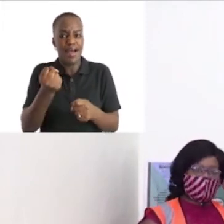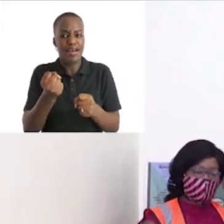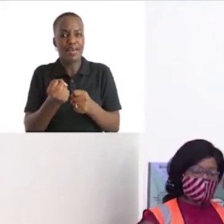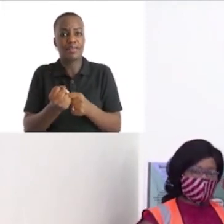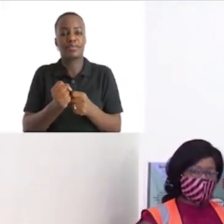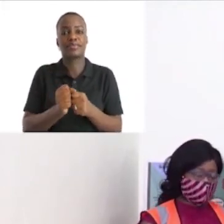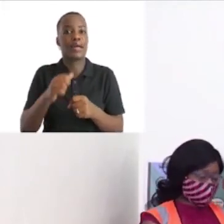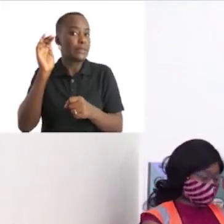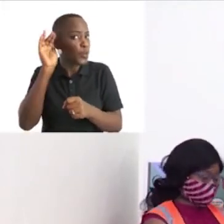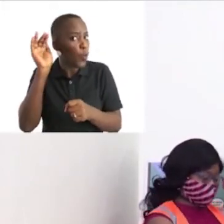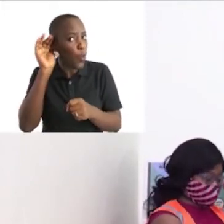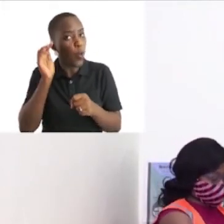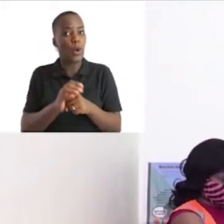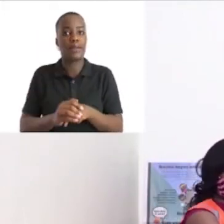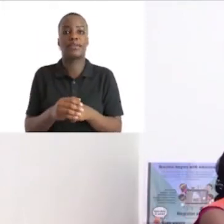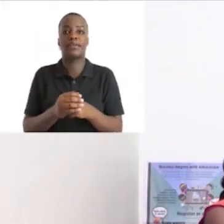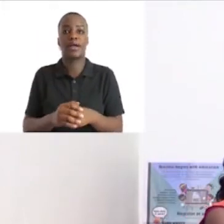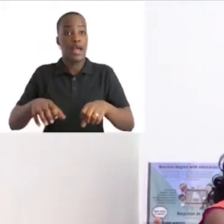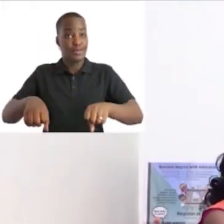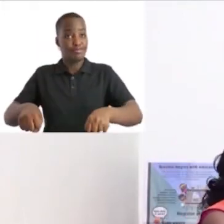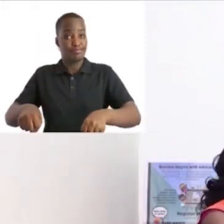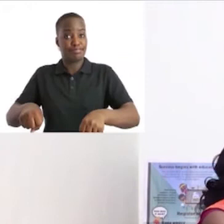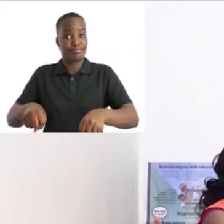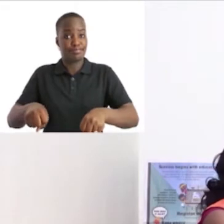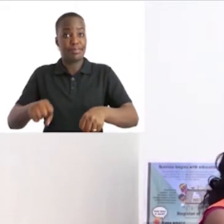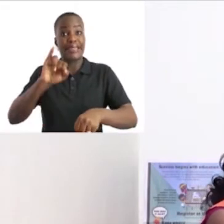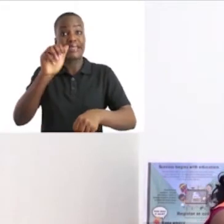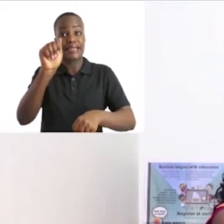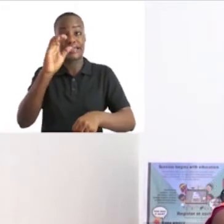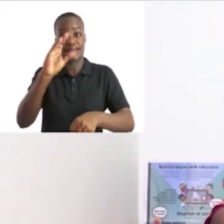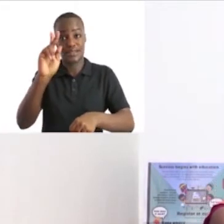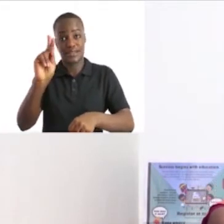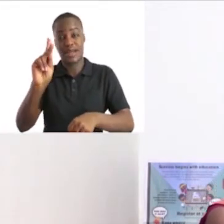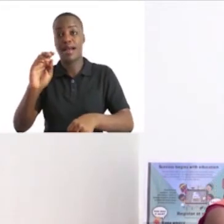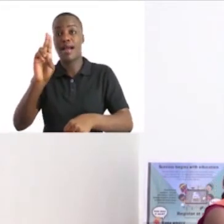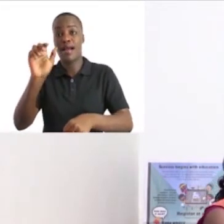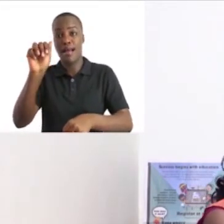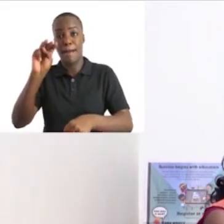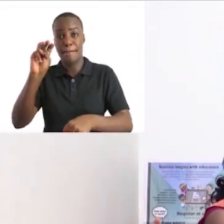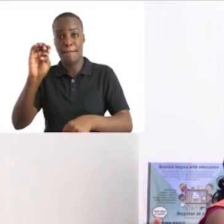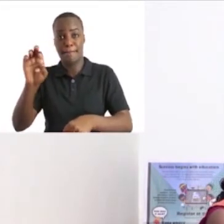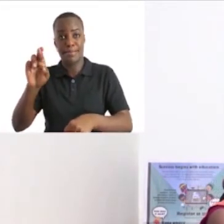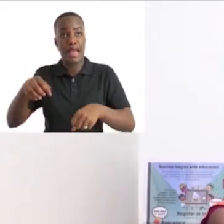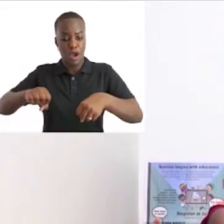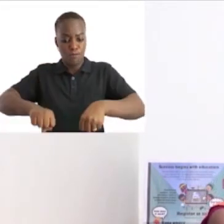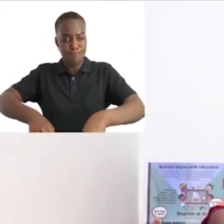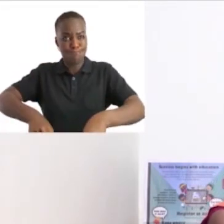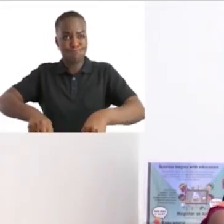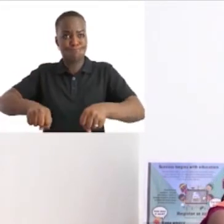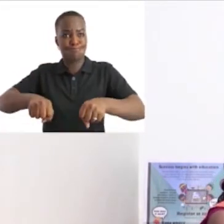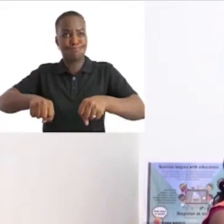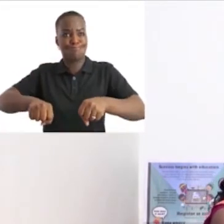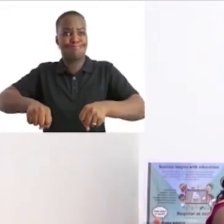called a jackhammer, and I want you to pretend to hold your jackhammer. It's like this, and it goes in the ground, and as it goes in the ground, it